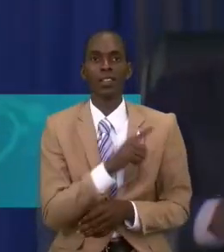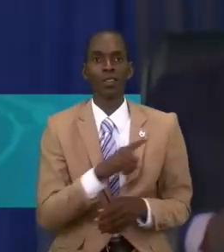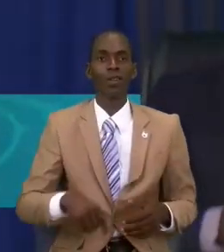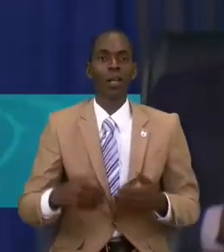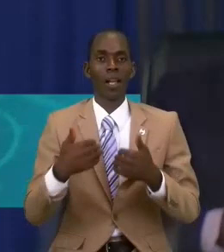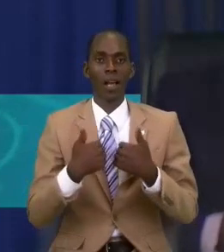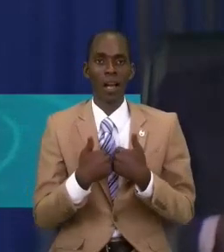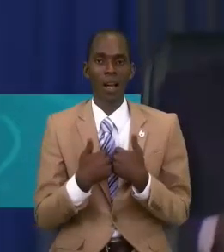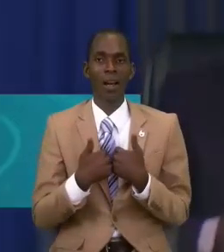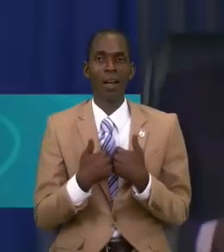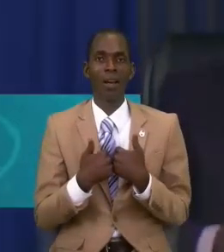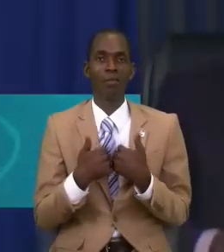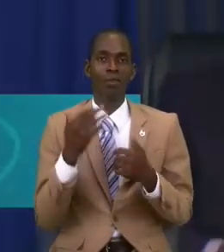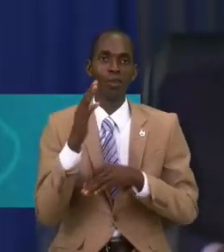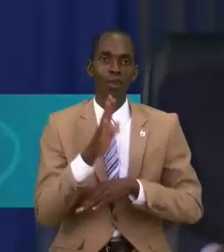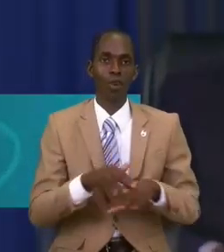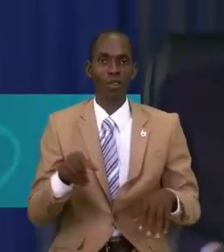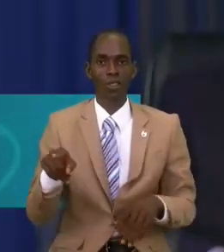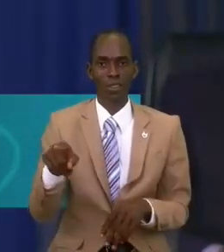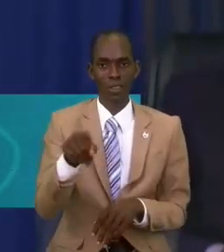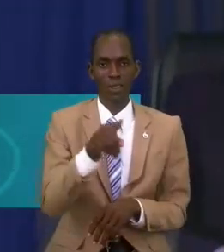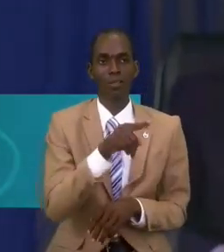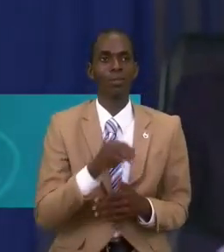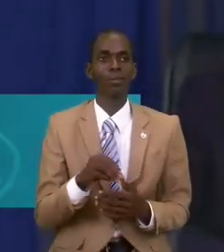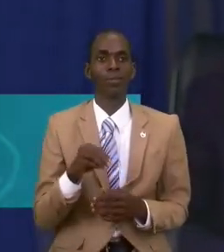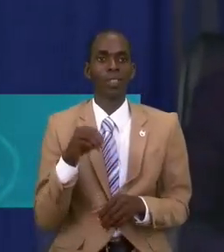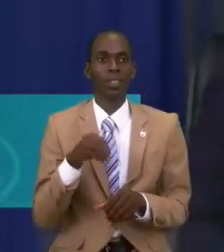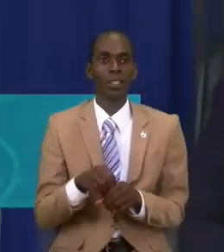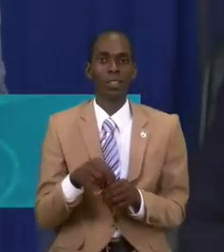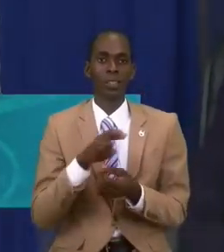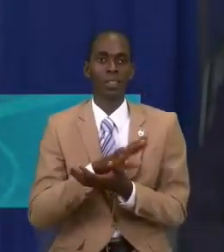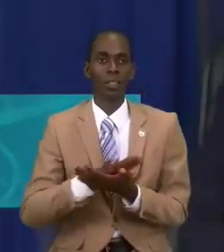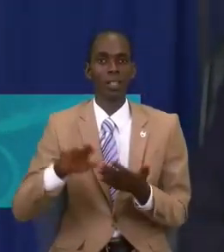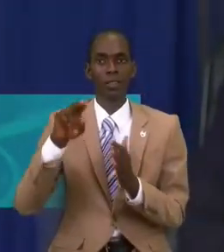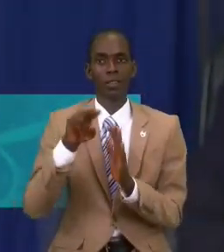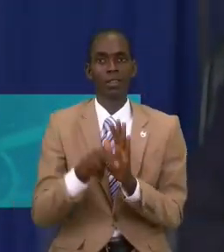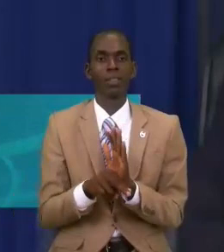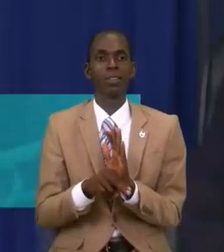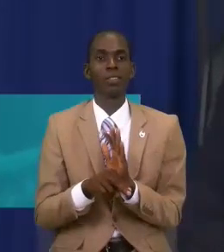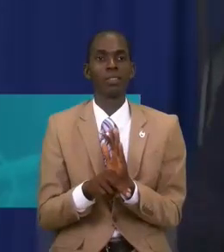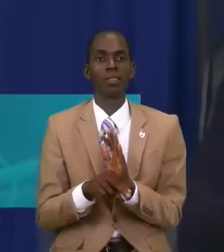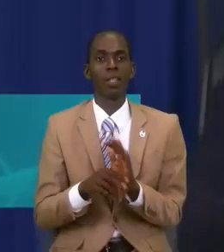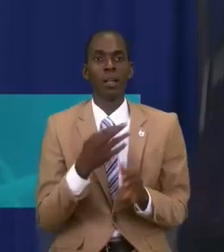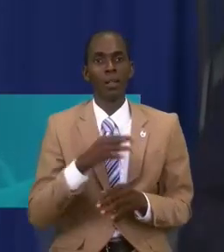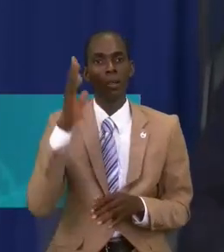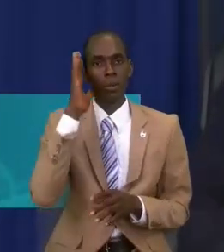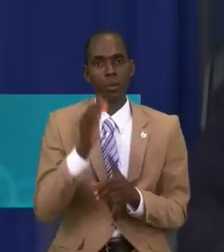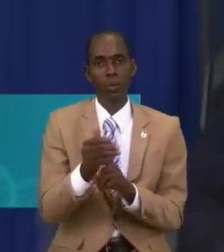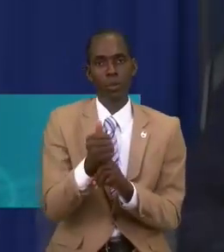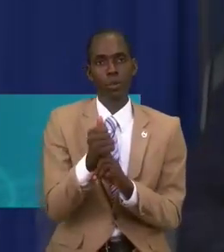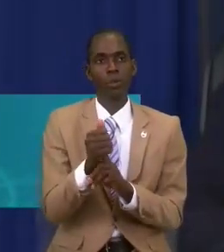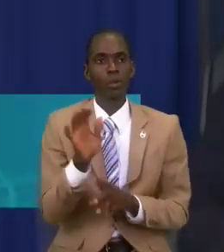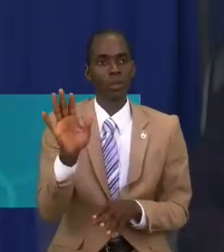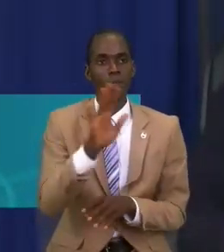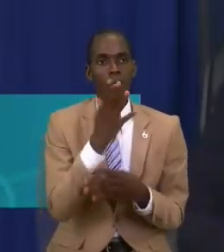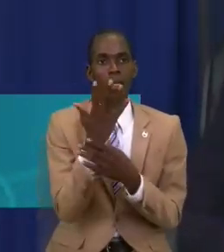thee in righteousness, and will hold thine hand, and will keep